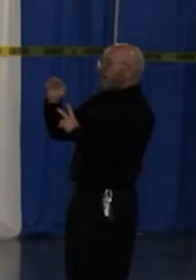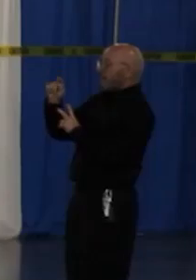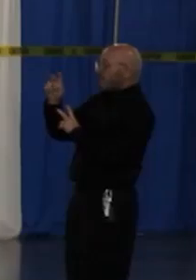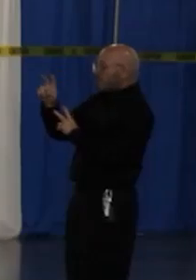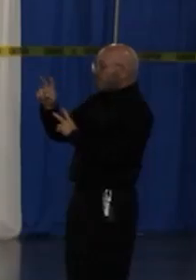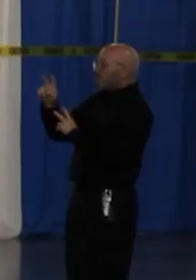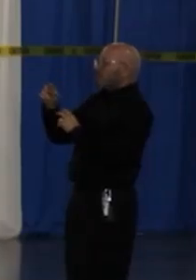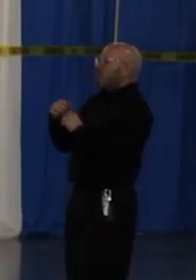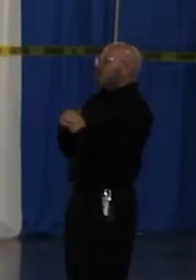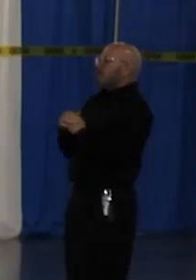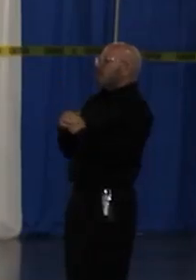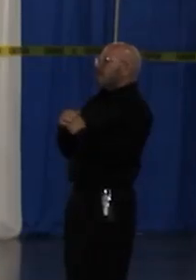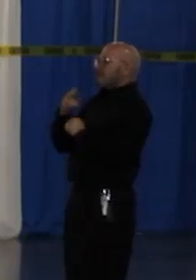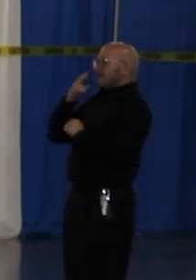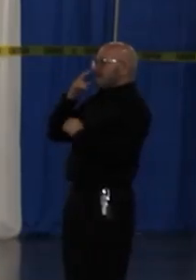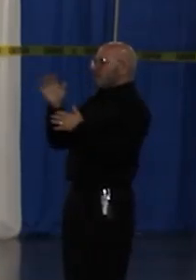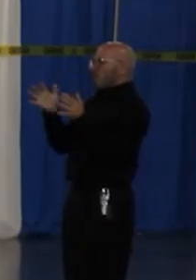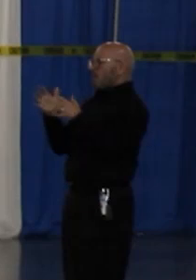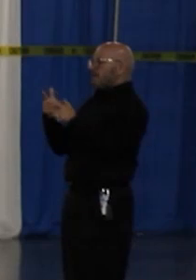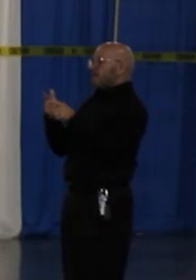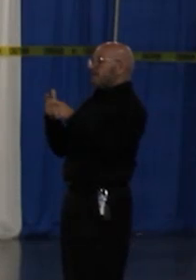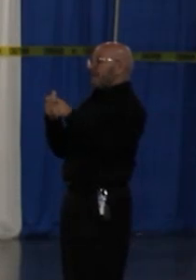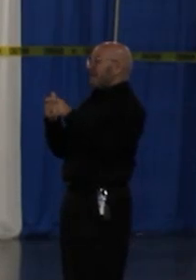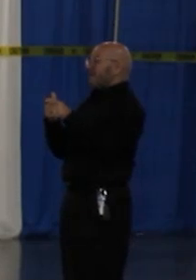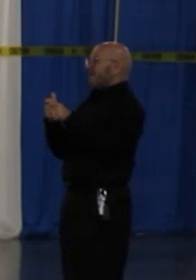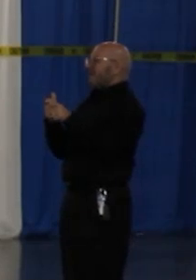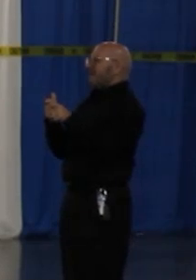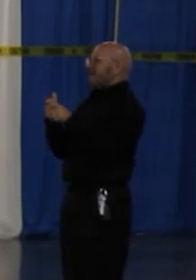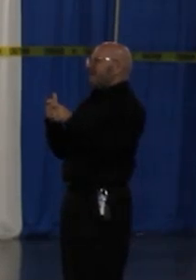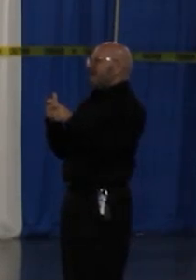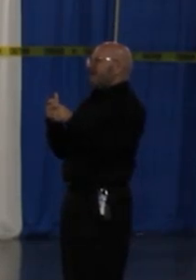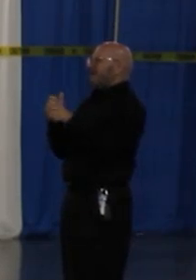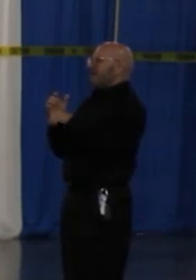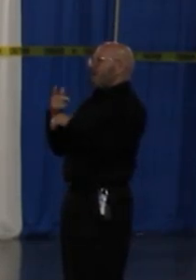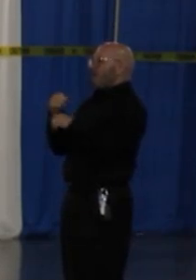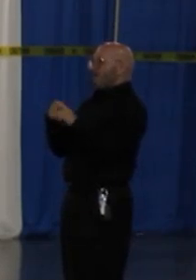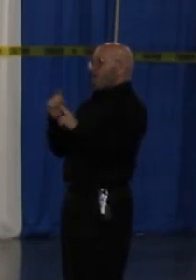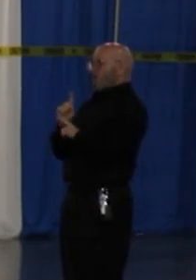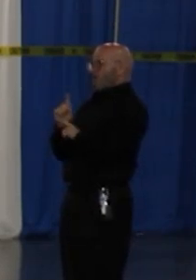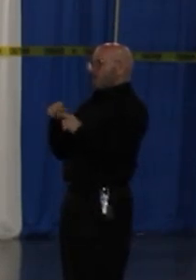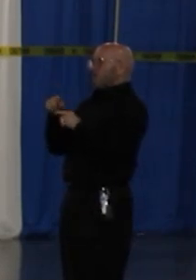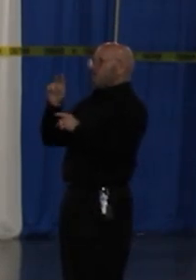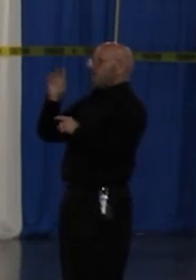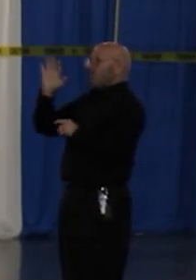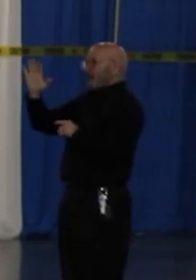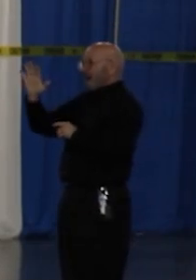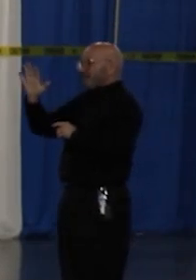Cat 1, Cat 2. So you can see the wind speeds going up there on our cats as we go from Category 1 to Category